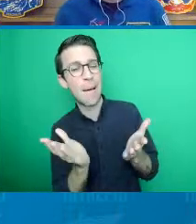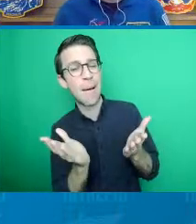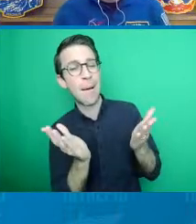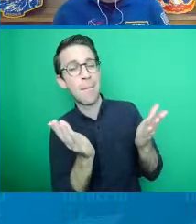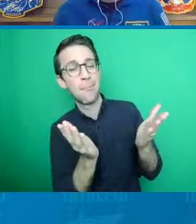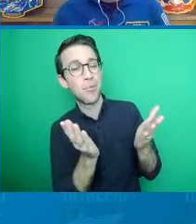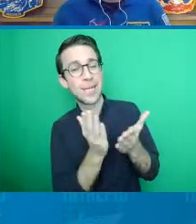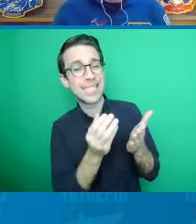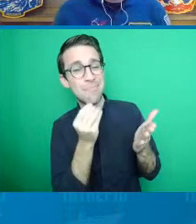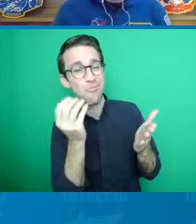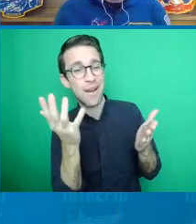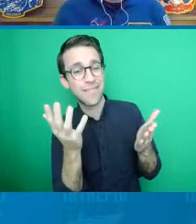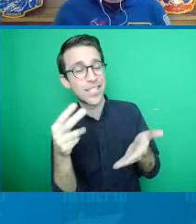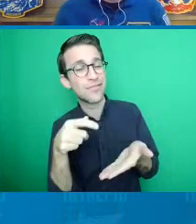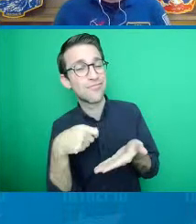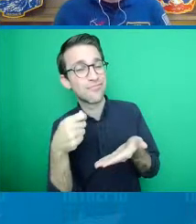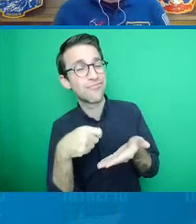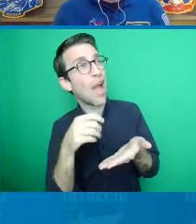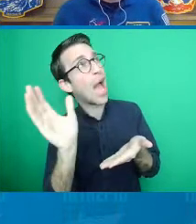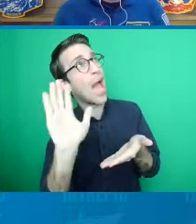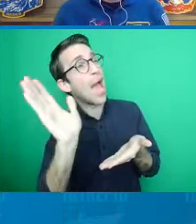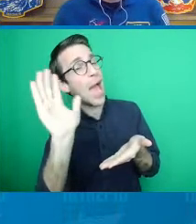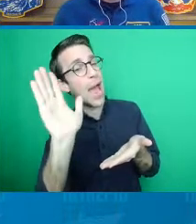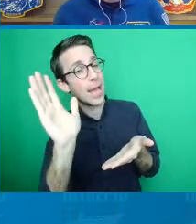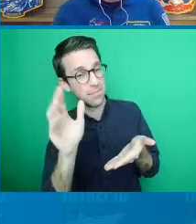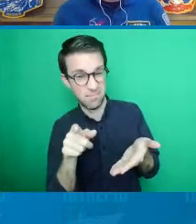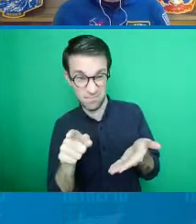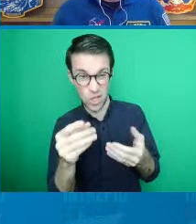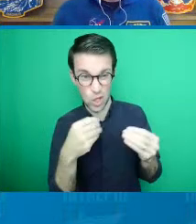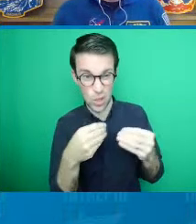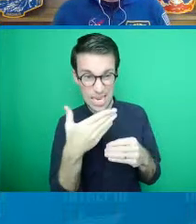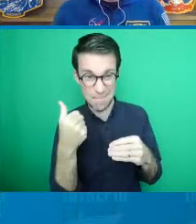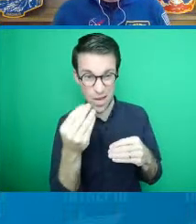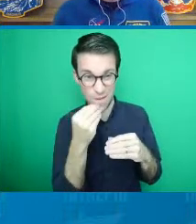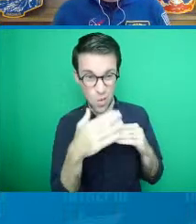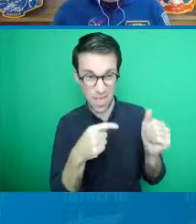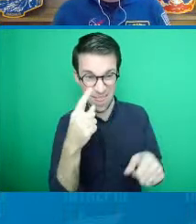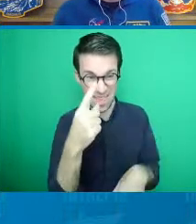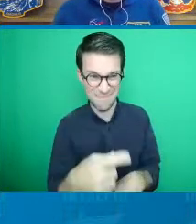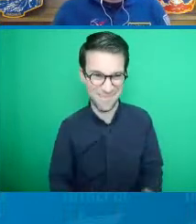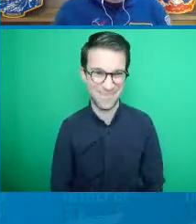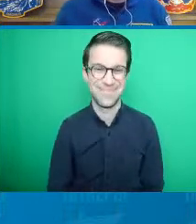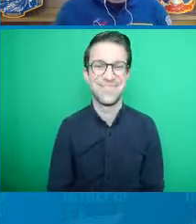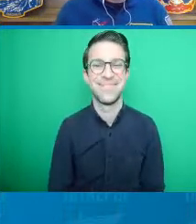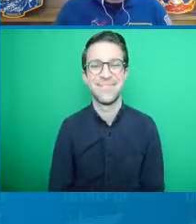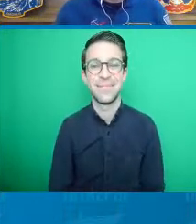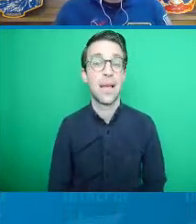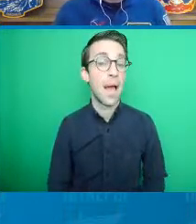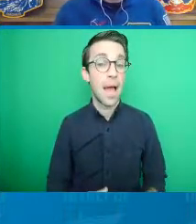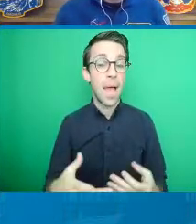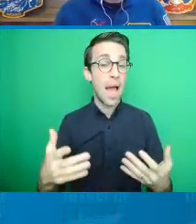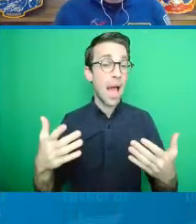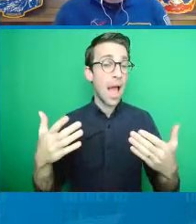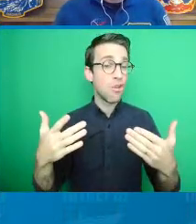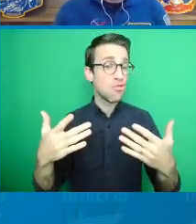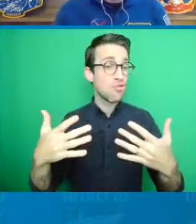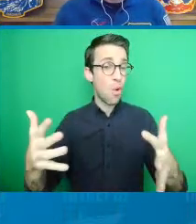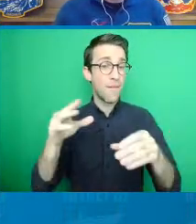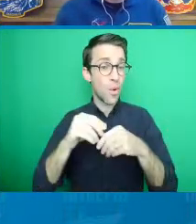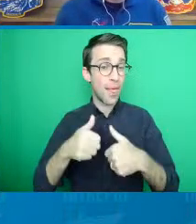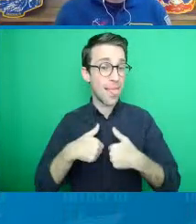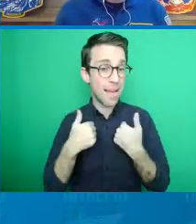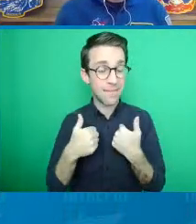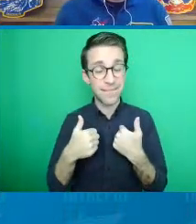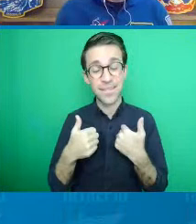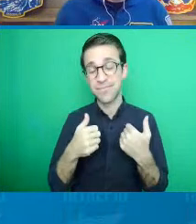wave at them, because you're probably having better food than they are. And as you go forward in life, I kind of go back to Henry David